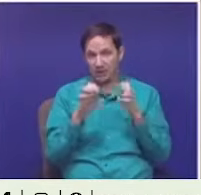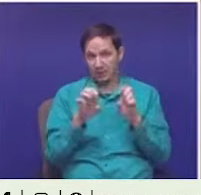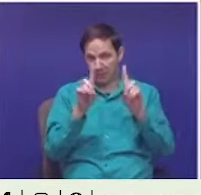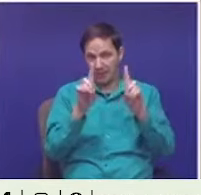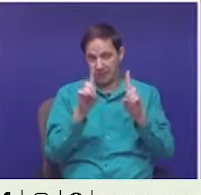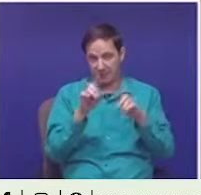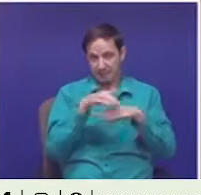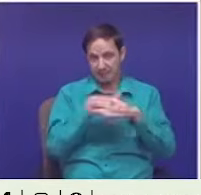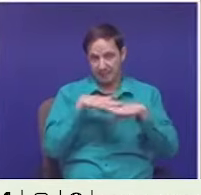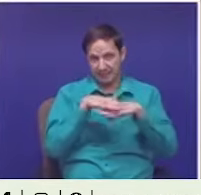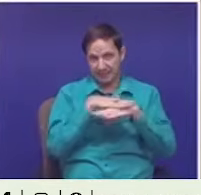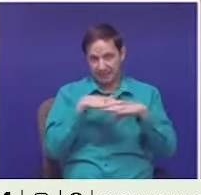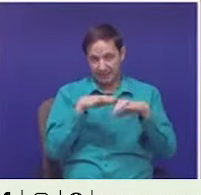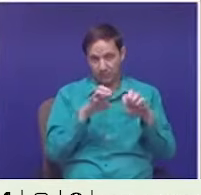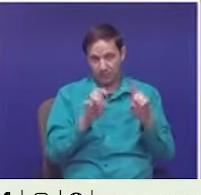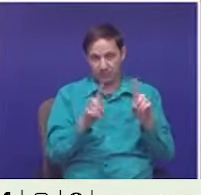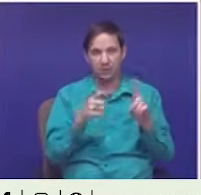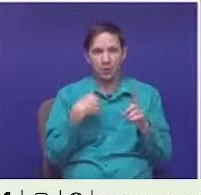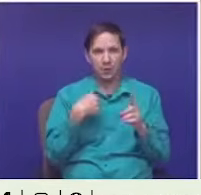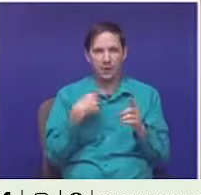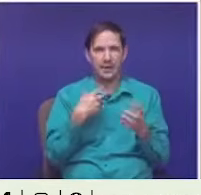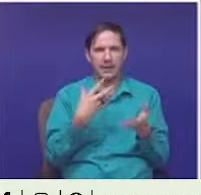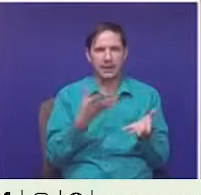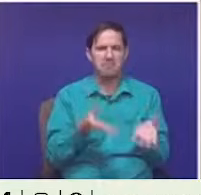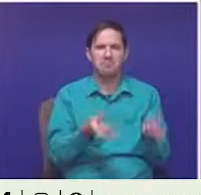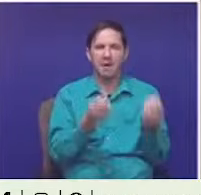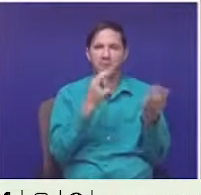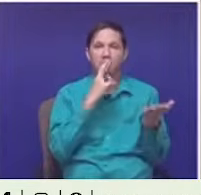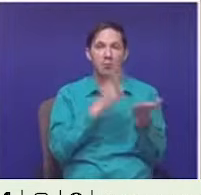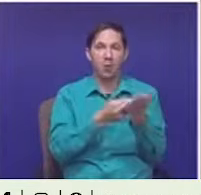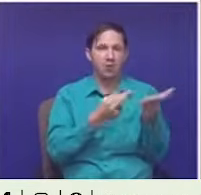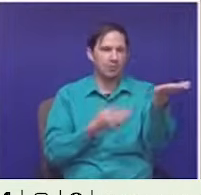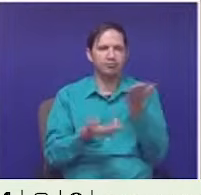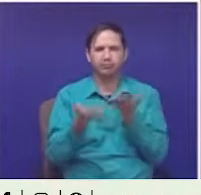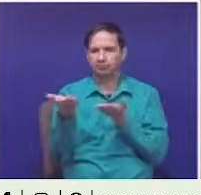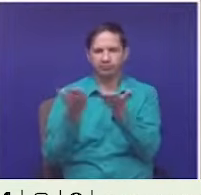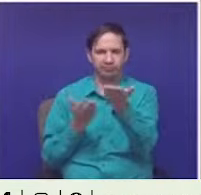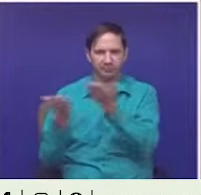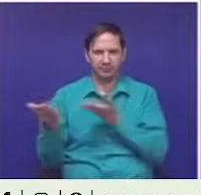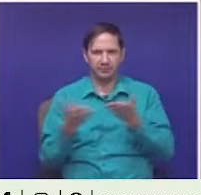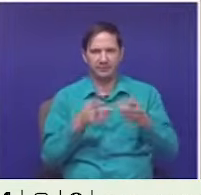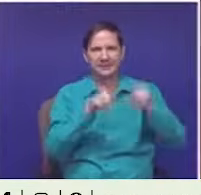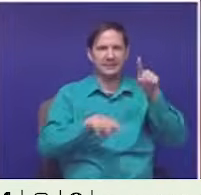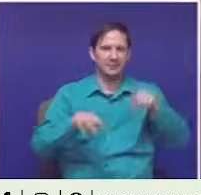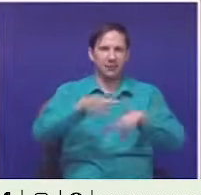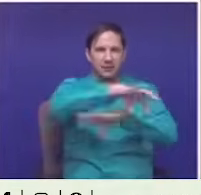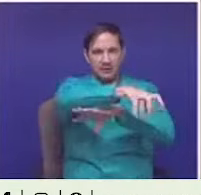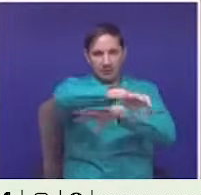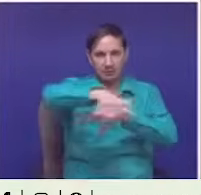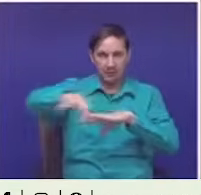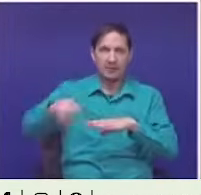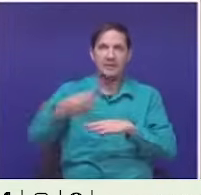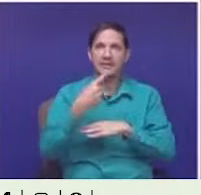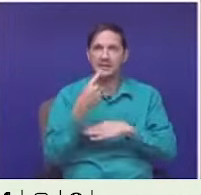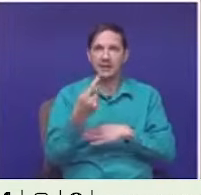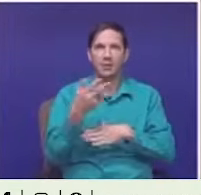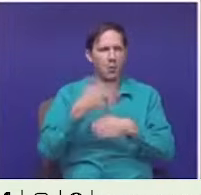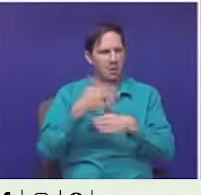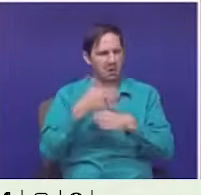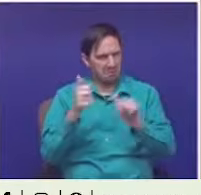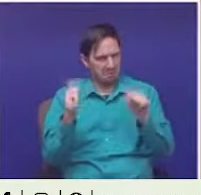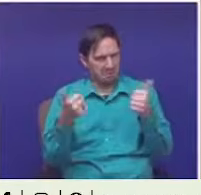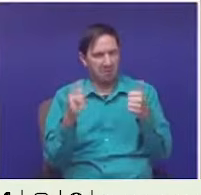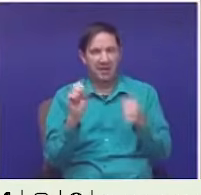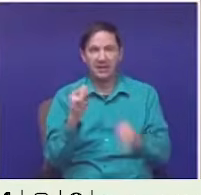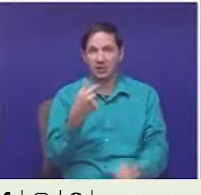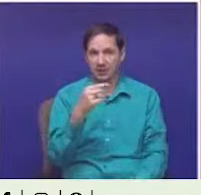because we would receive reports from provinces that says all our SGBs are fully functional. And of course, we've got a responsibility